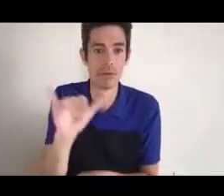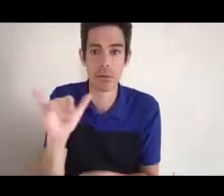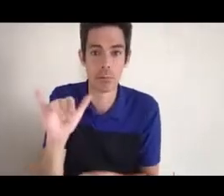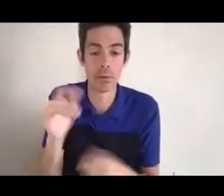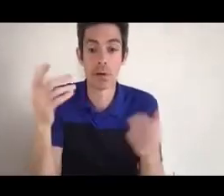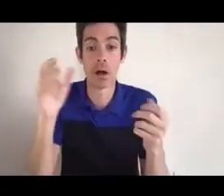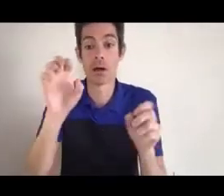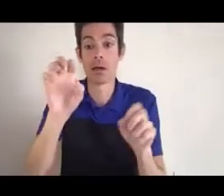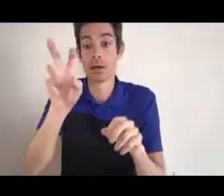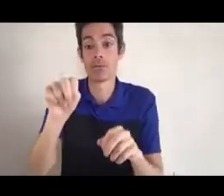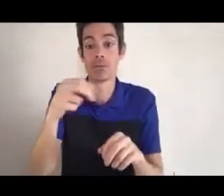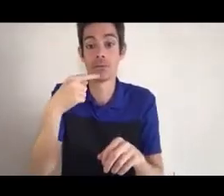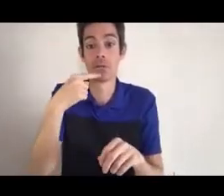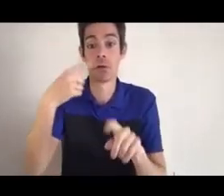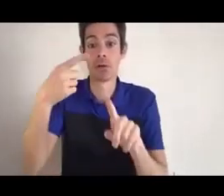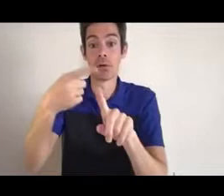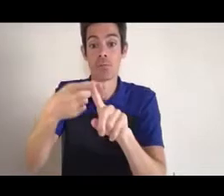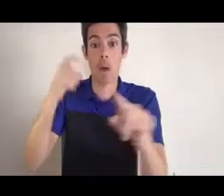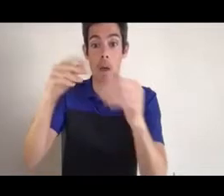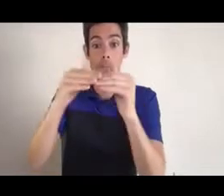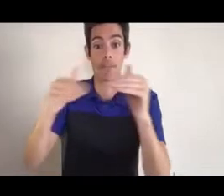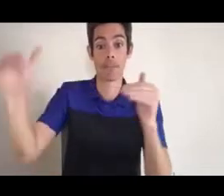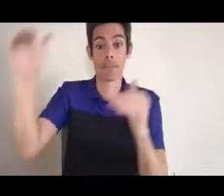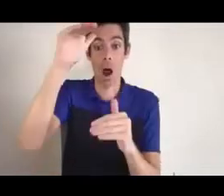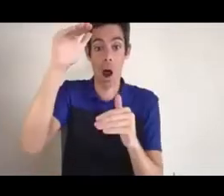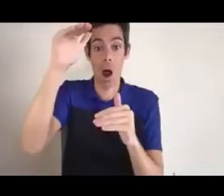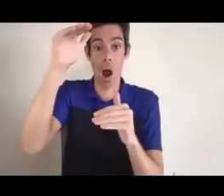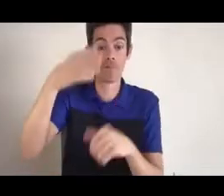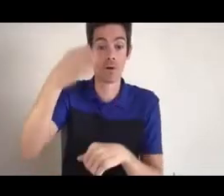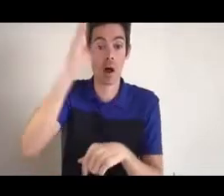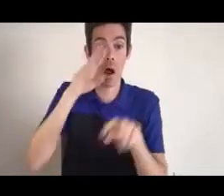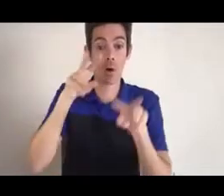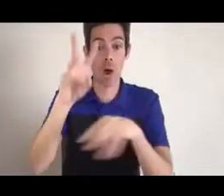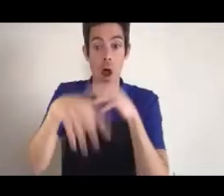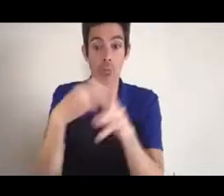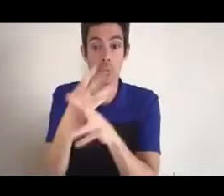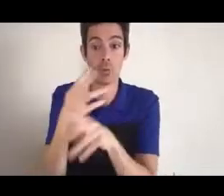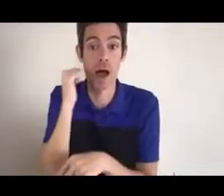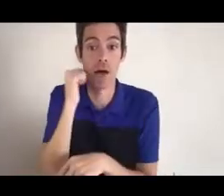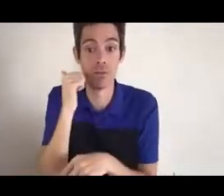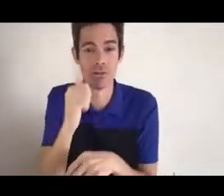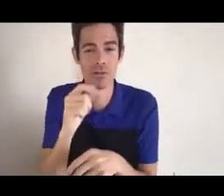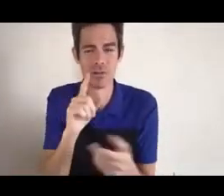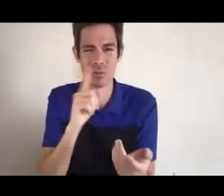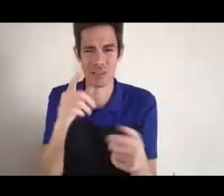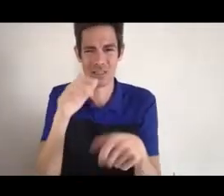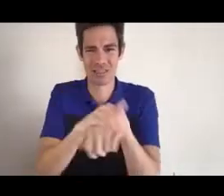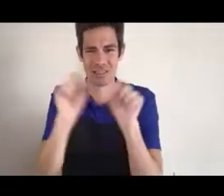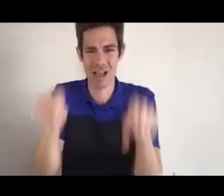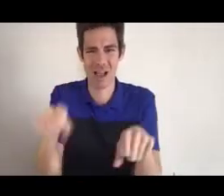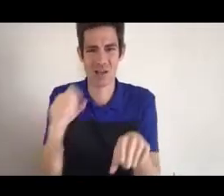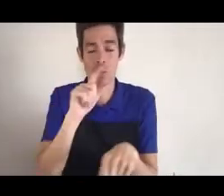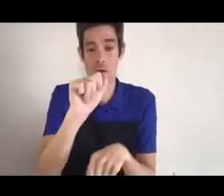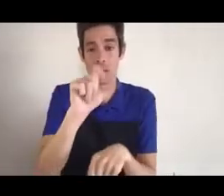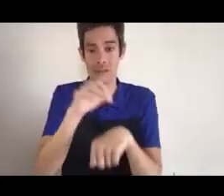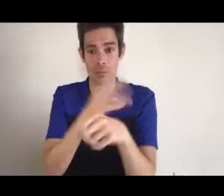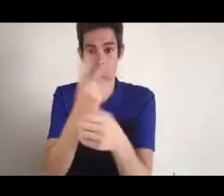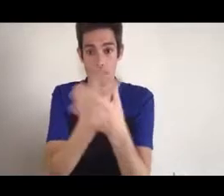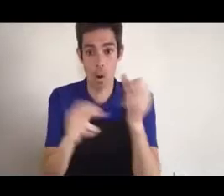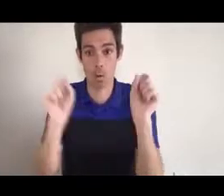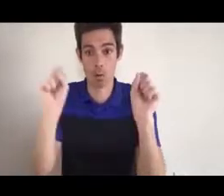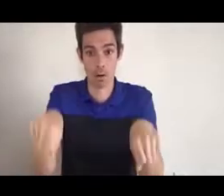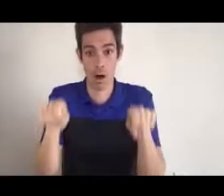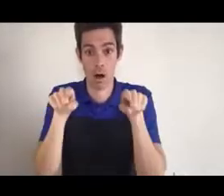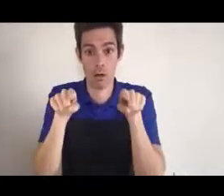world from above. It's the same meaning. So you can even say from above, God watches over the world every day. So